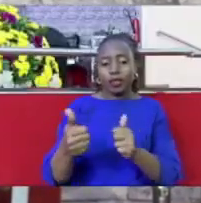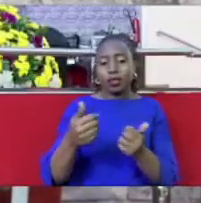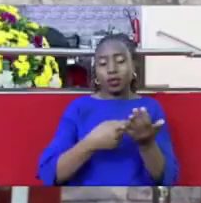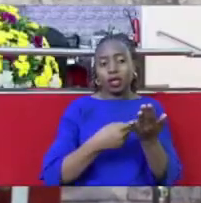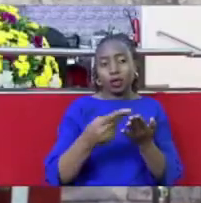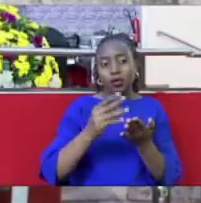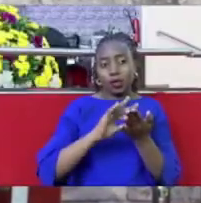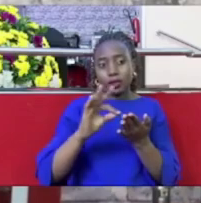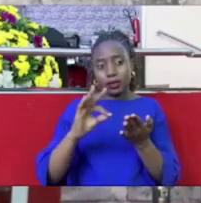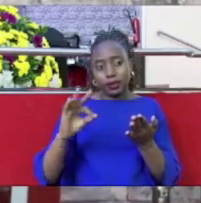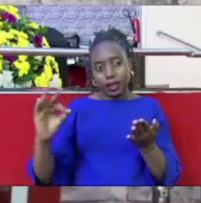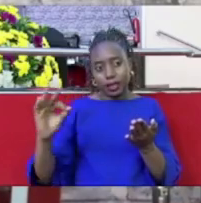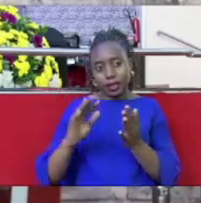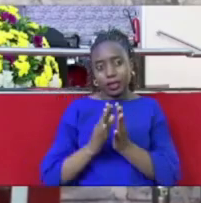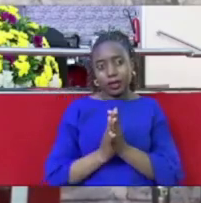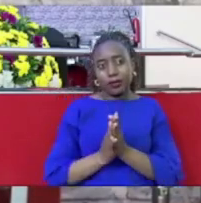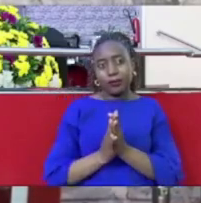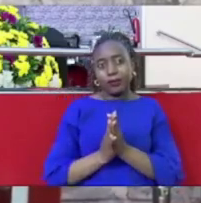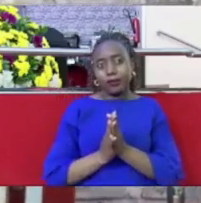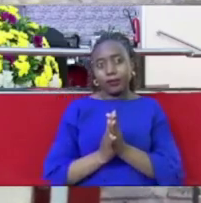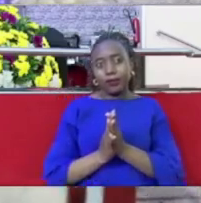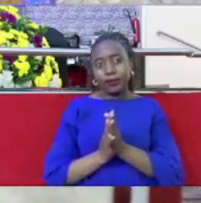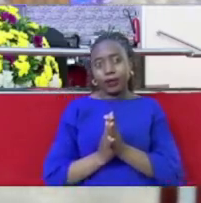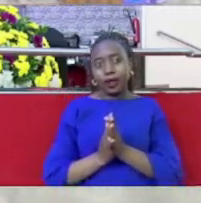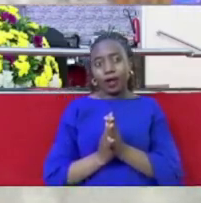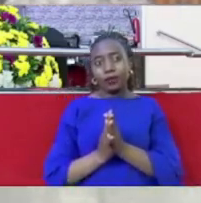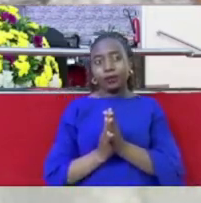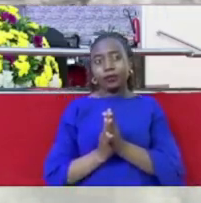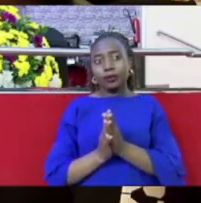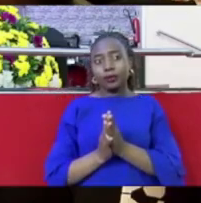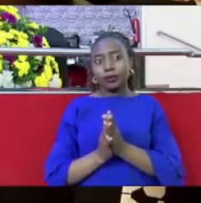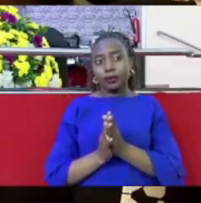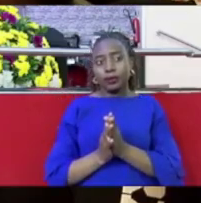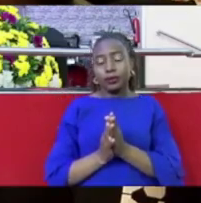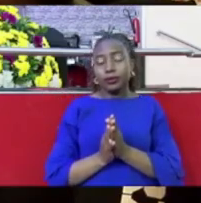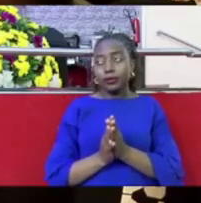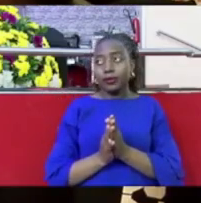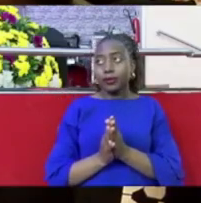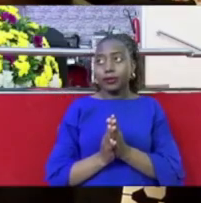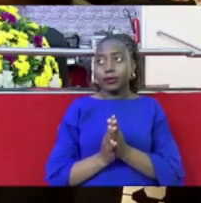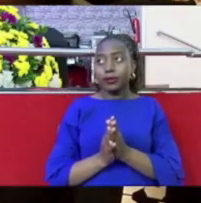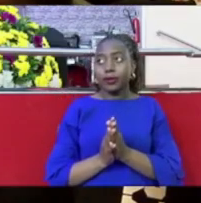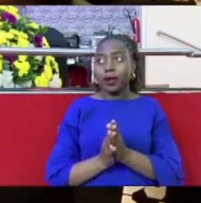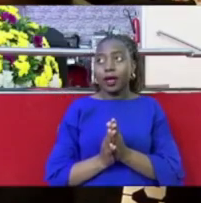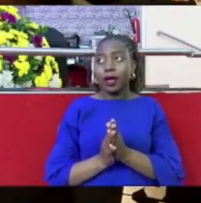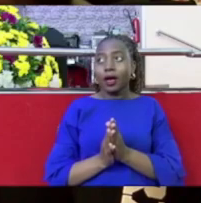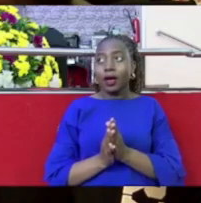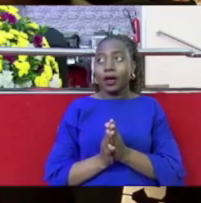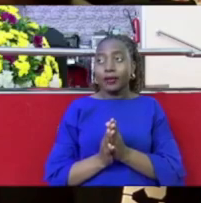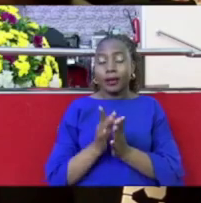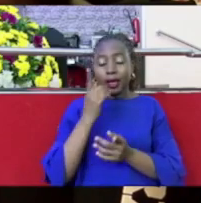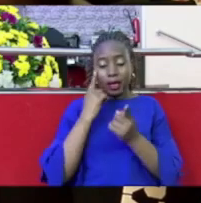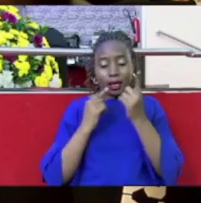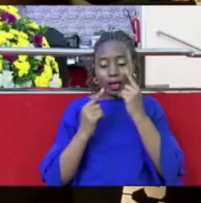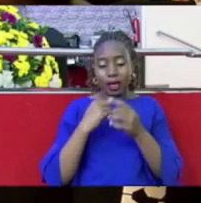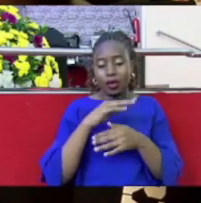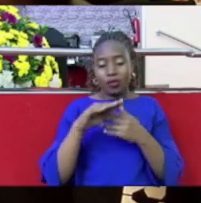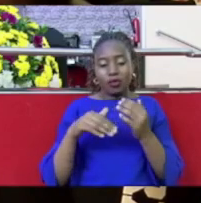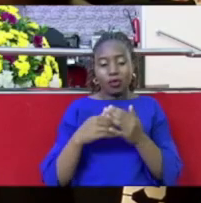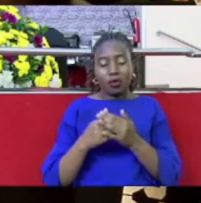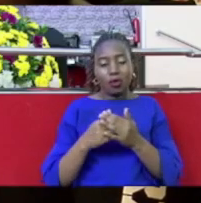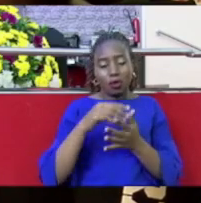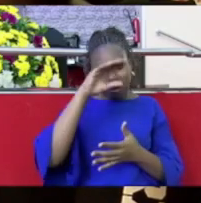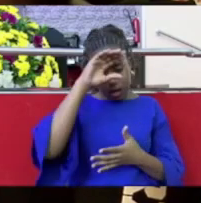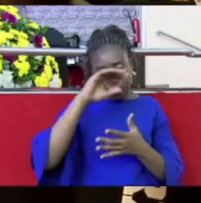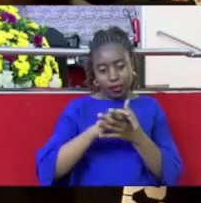And the outcry of every believer as you are growing in faith, na kilio cha kila muumini tunapokuwa katika